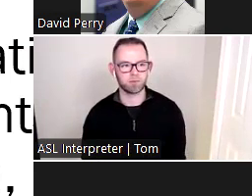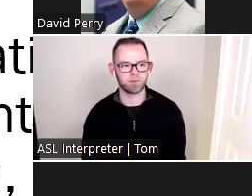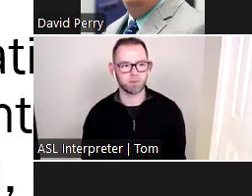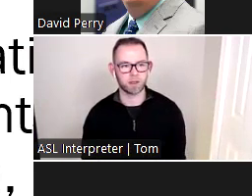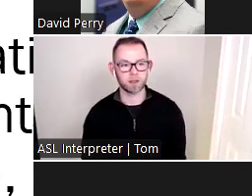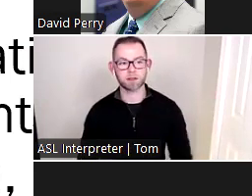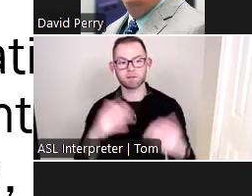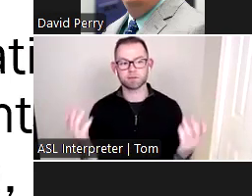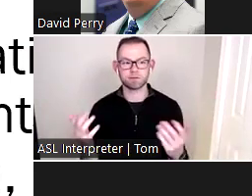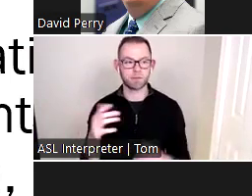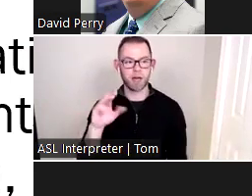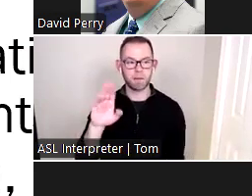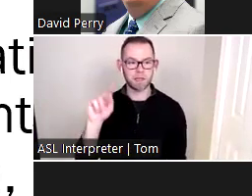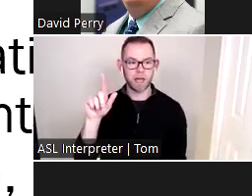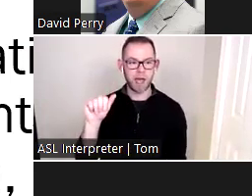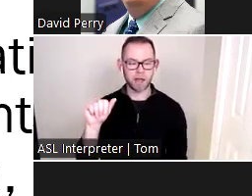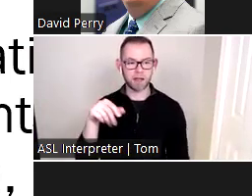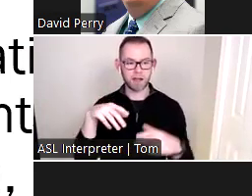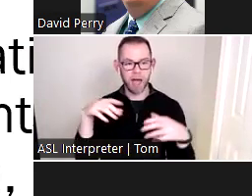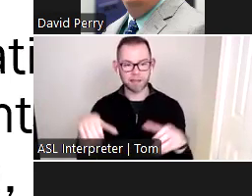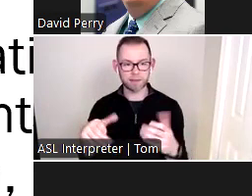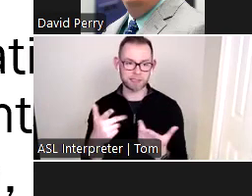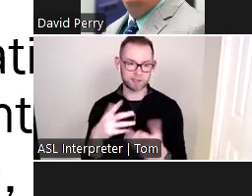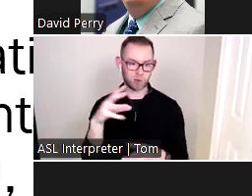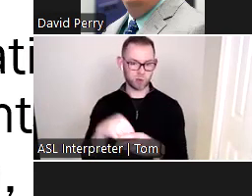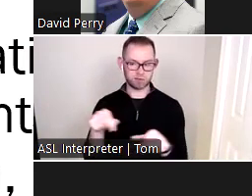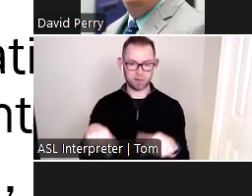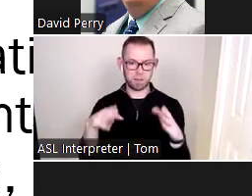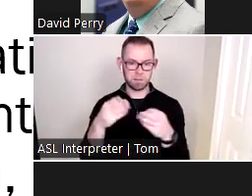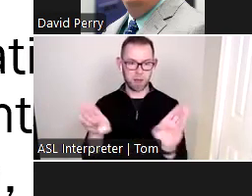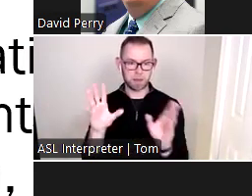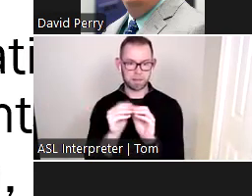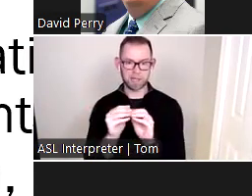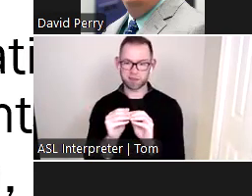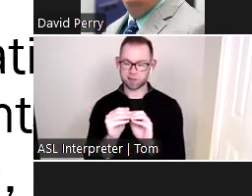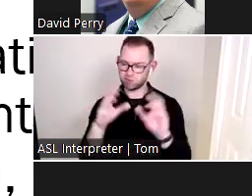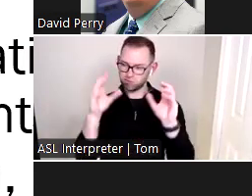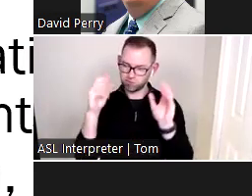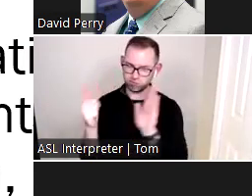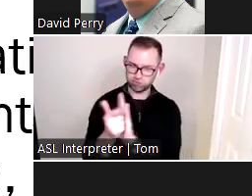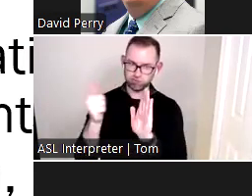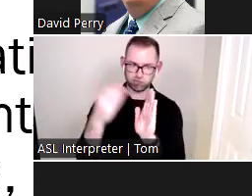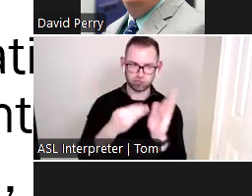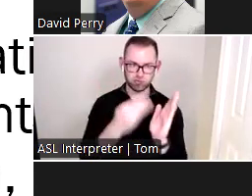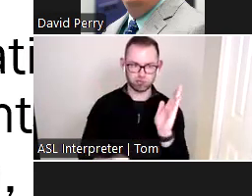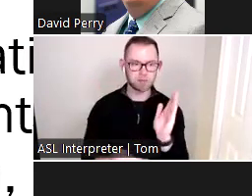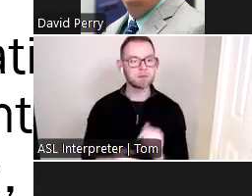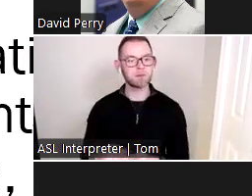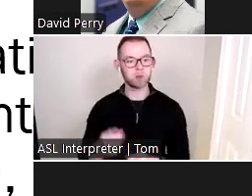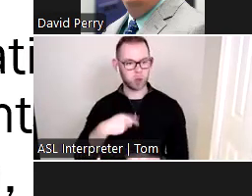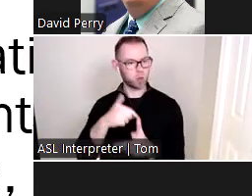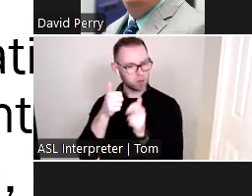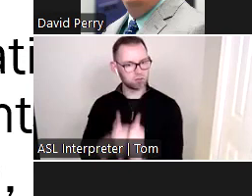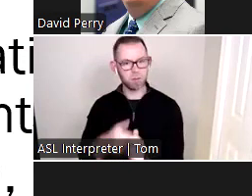All MBTA activities, including public meetings, are free of discrimination. The MBTA complies with all federal